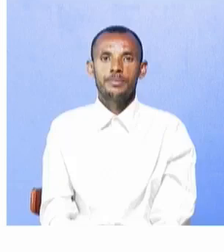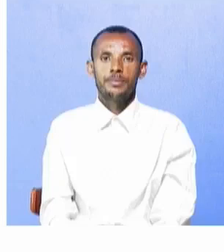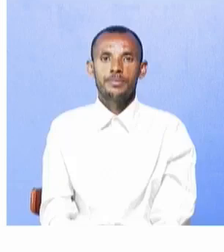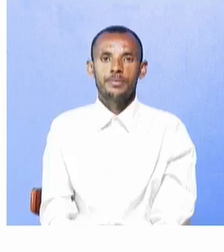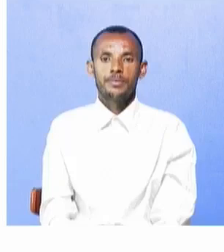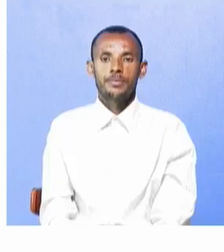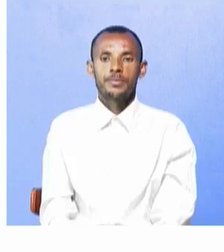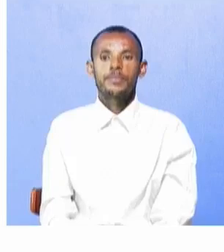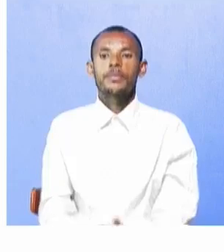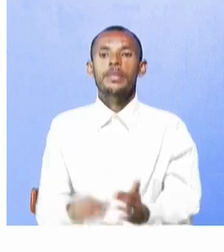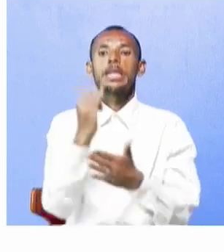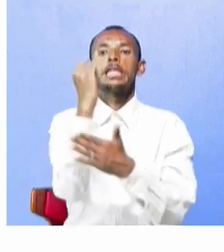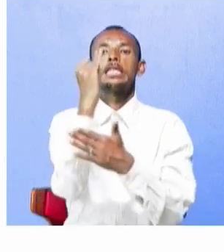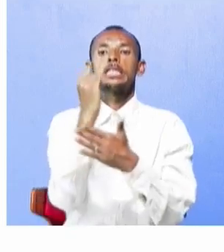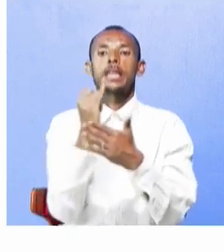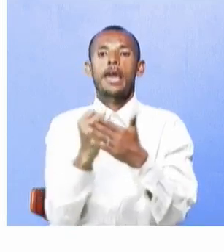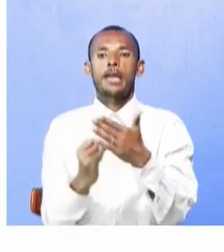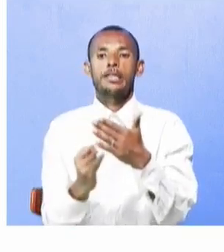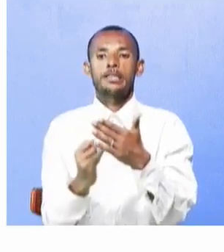sketch